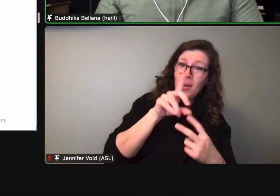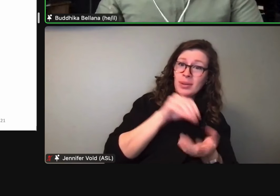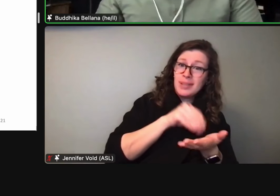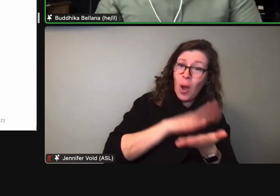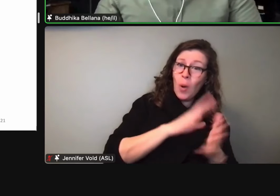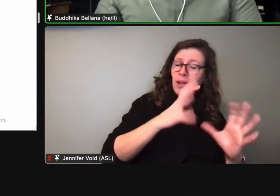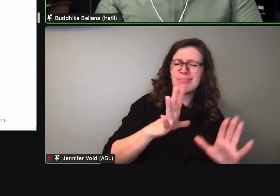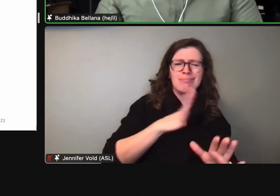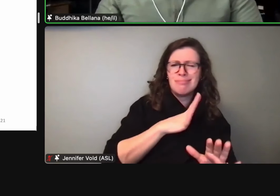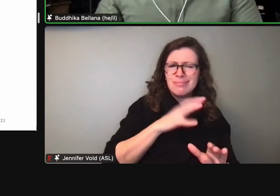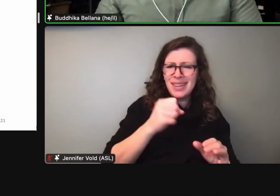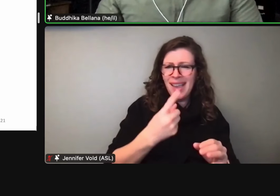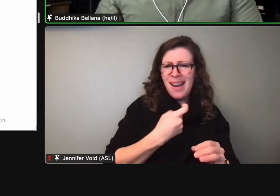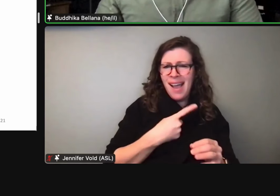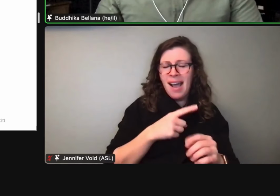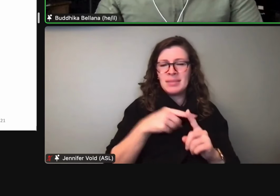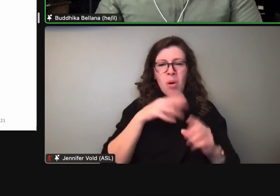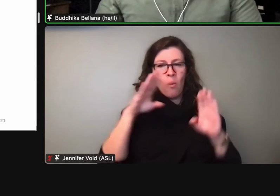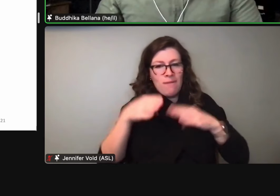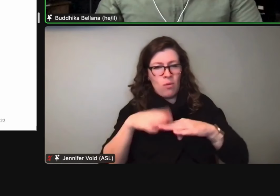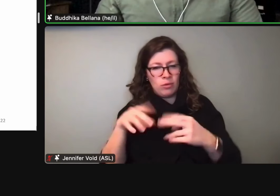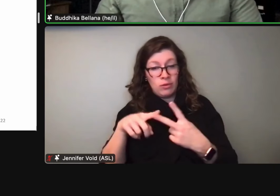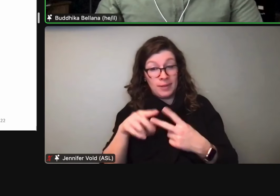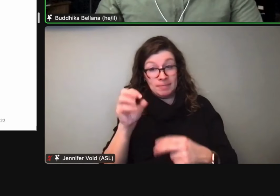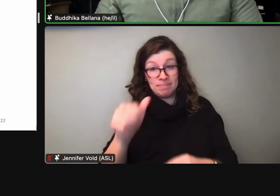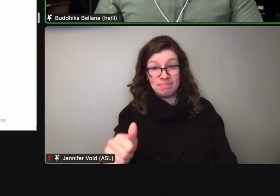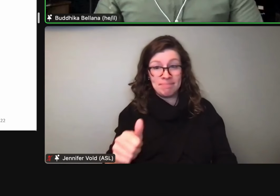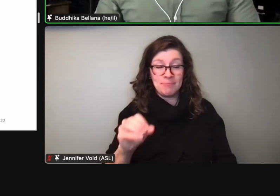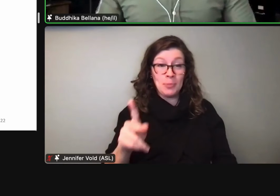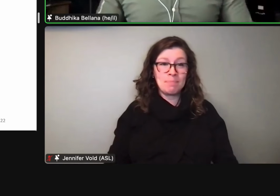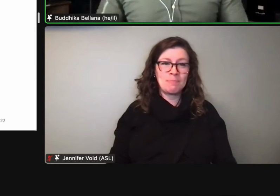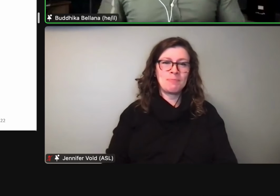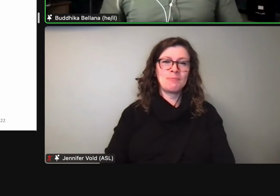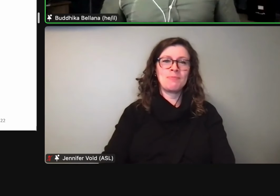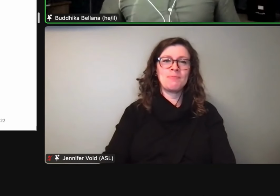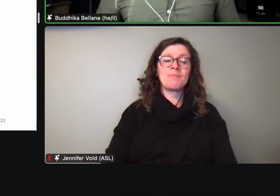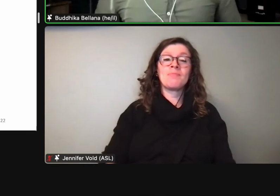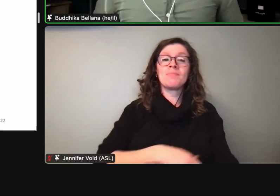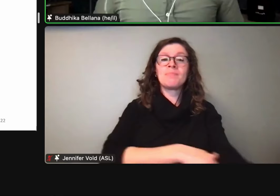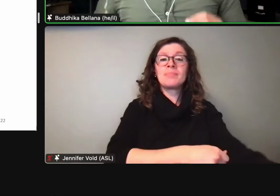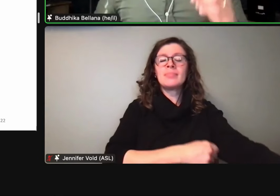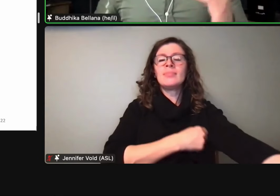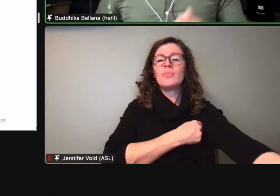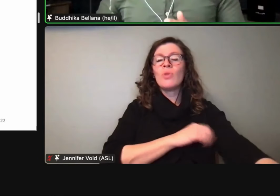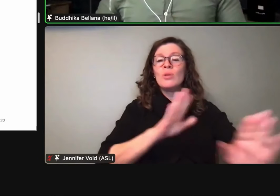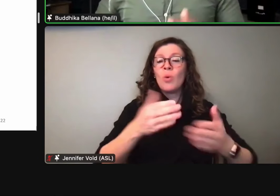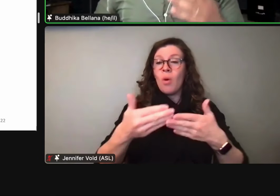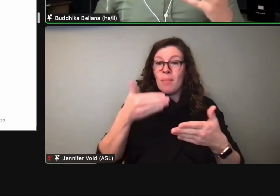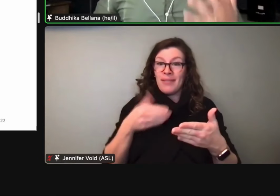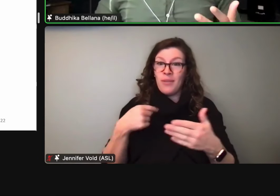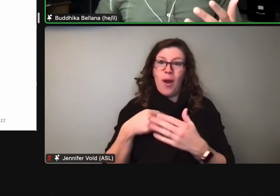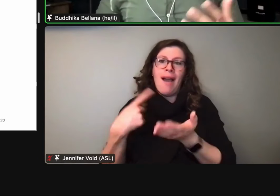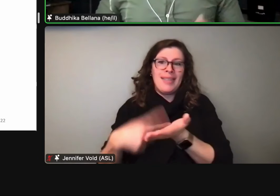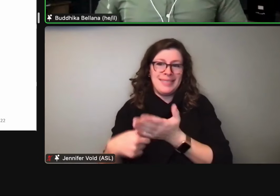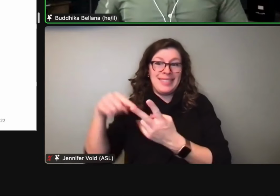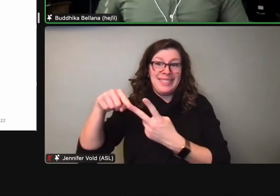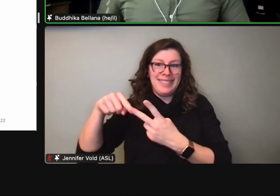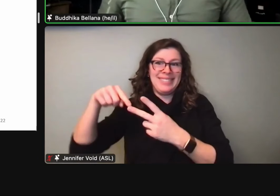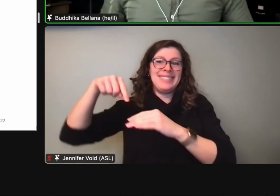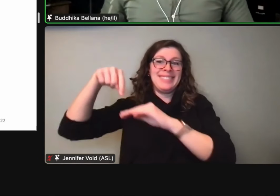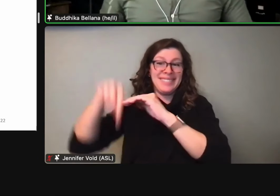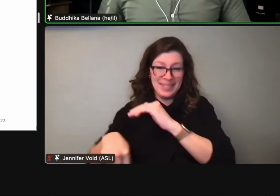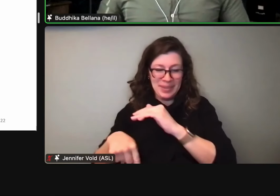classification, I'd be happy to discuss it with those up. So, before I get to theme similarity in particular,